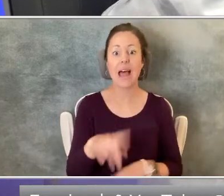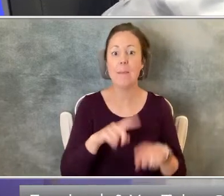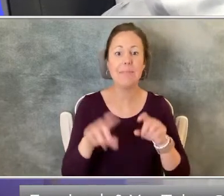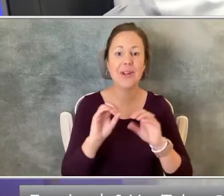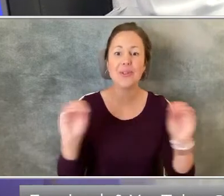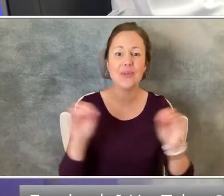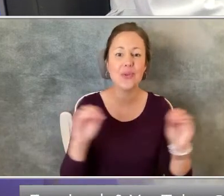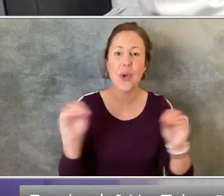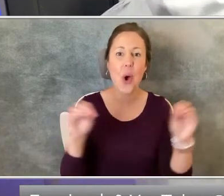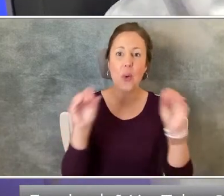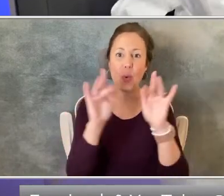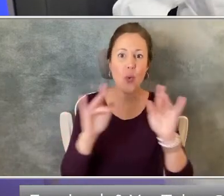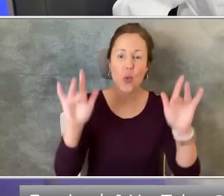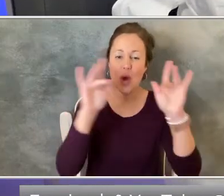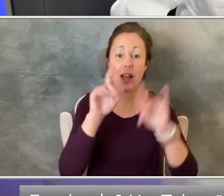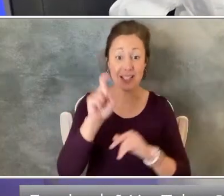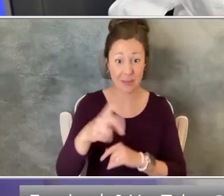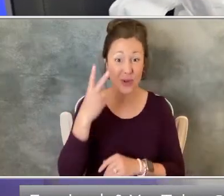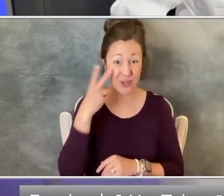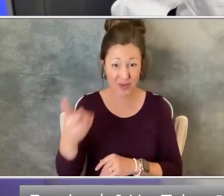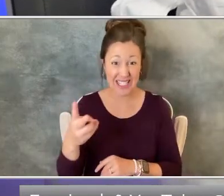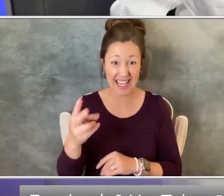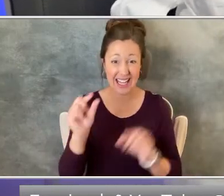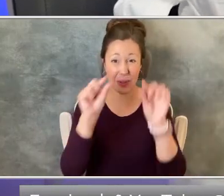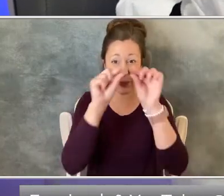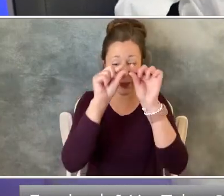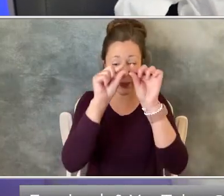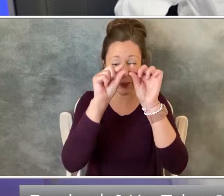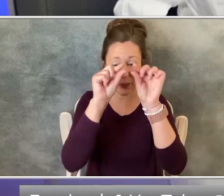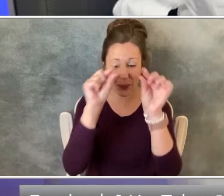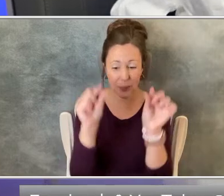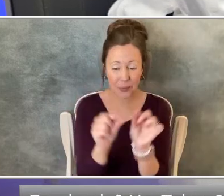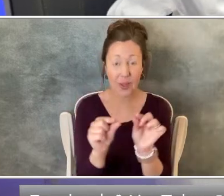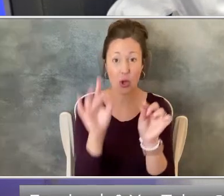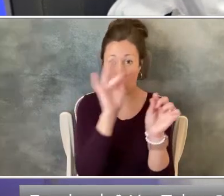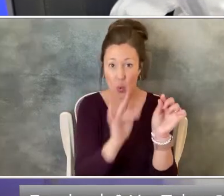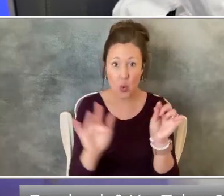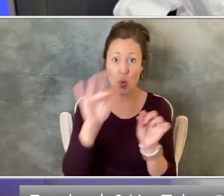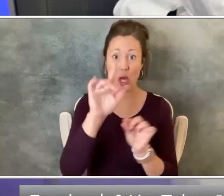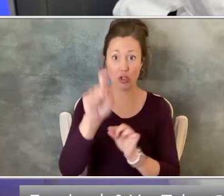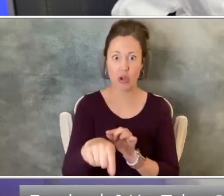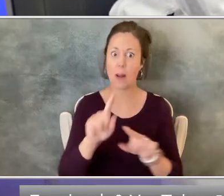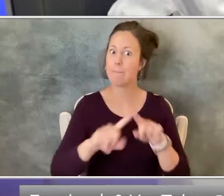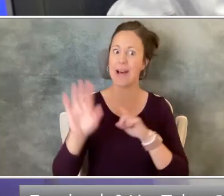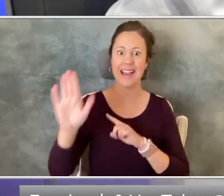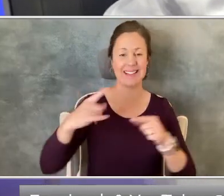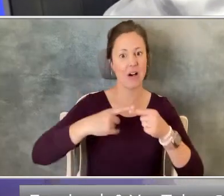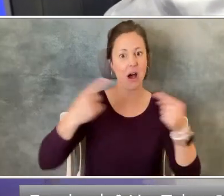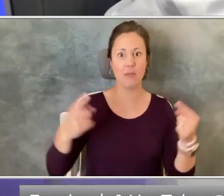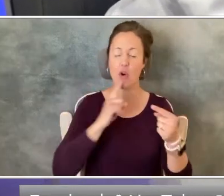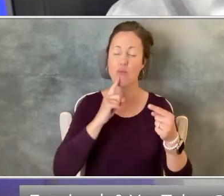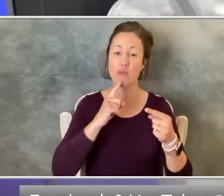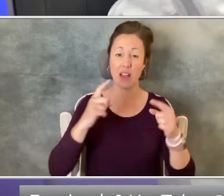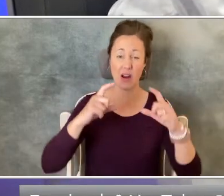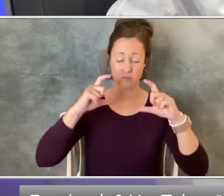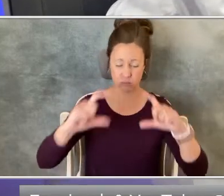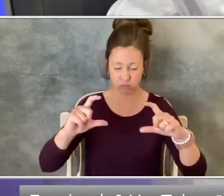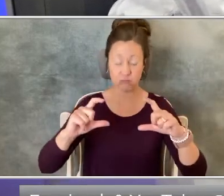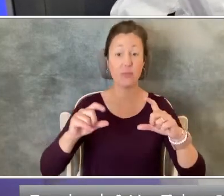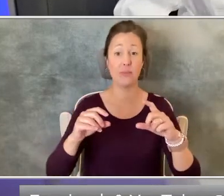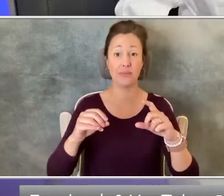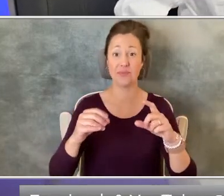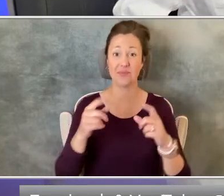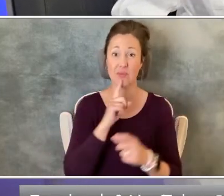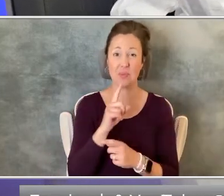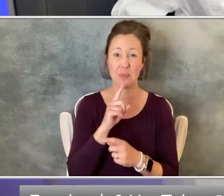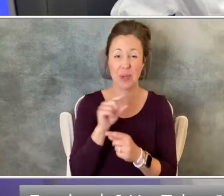So we're supposed to see a big space in there. Yes, I mean only thickness of 1 centimeter. The rest, the diameter of this cavity should be 5 to 6